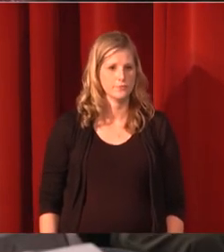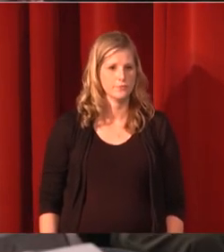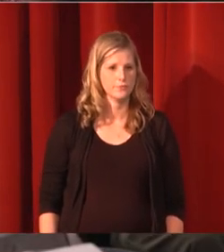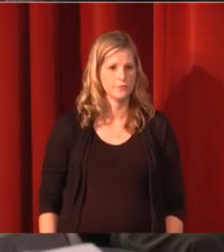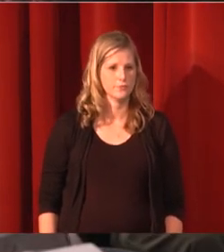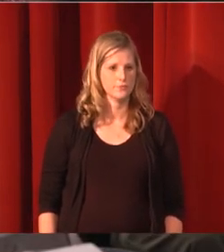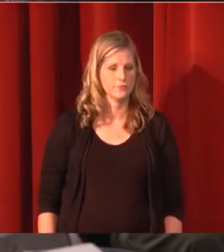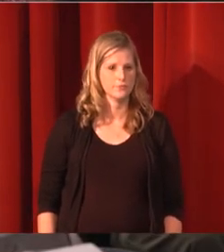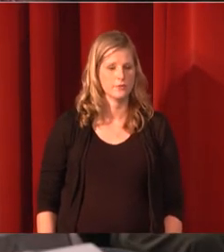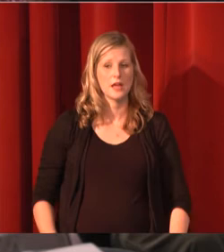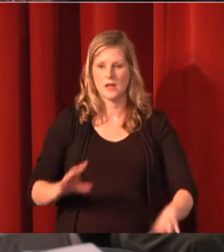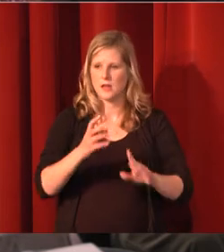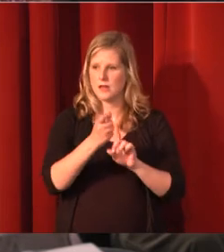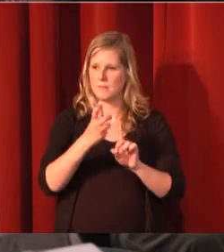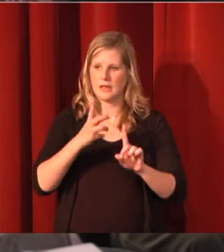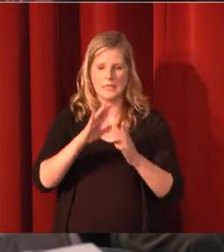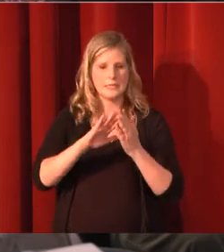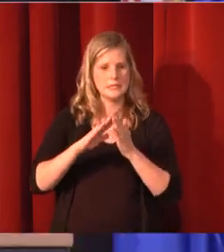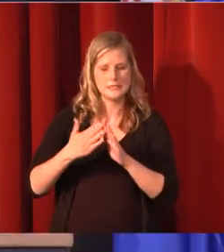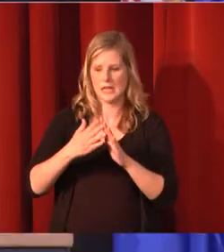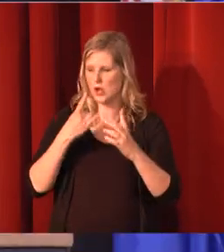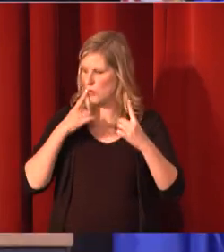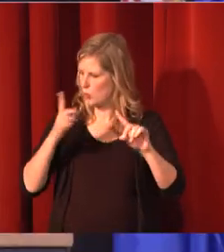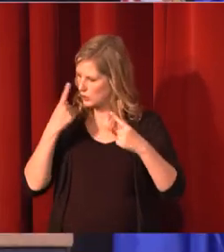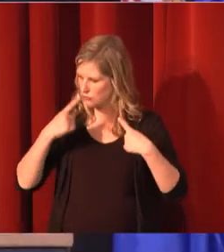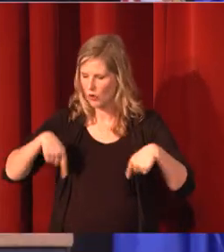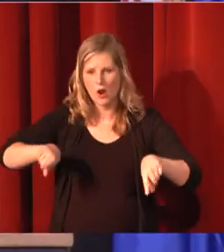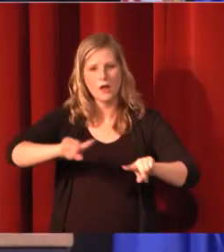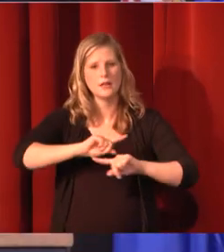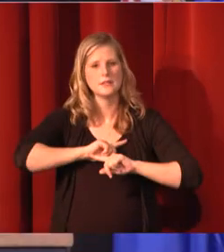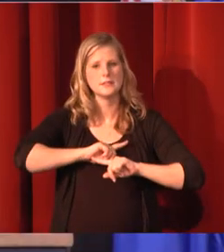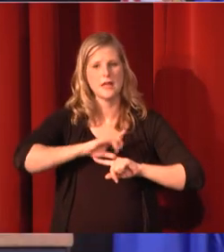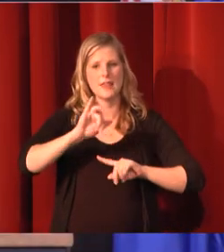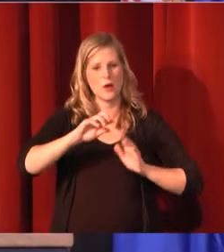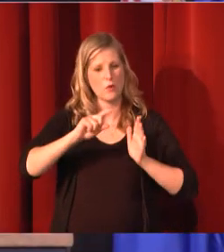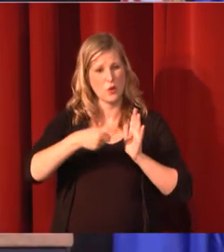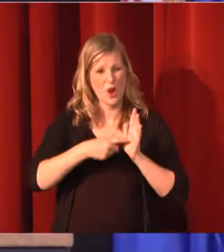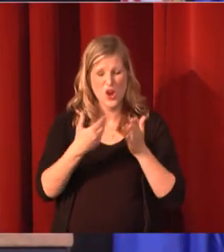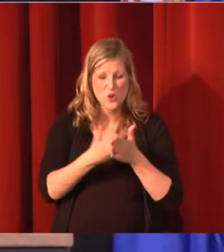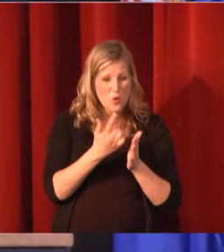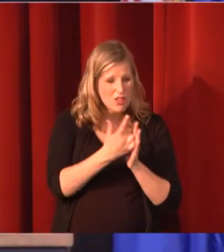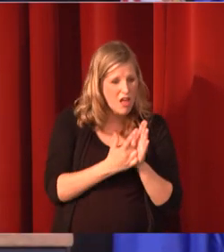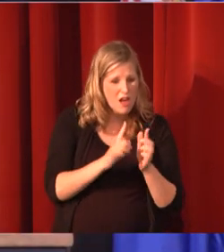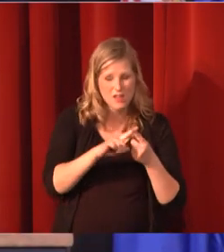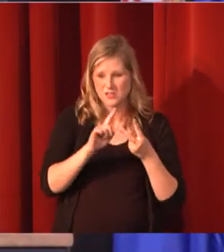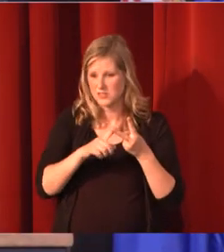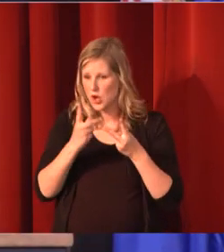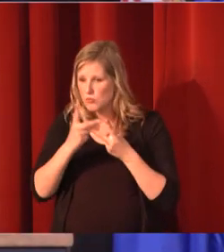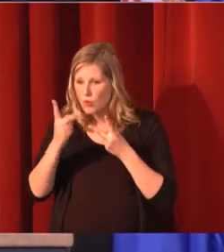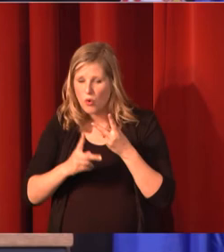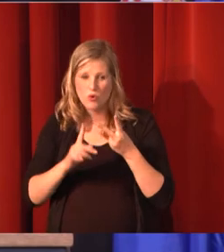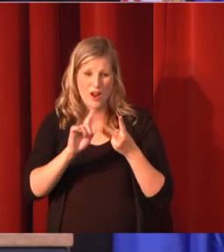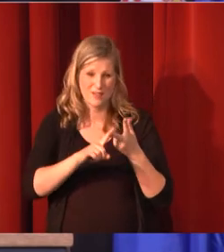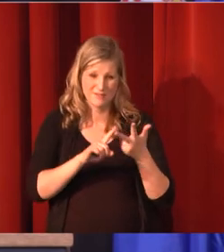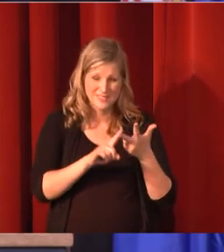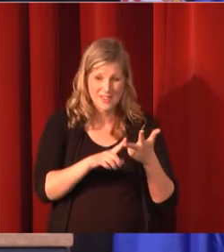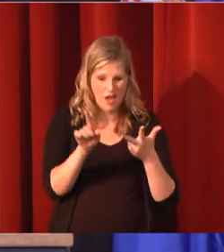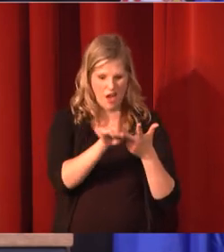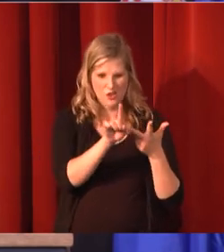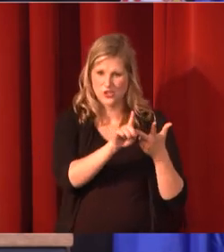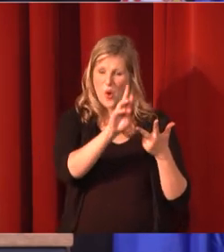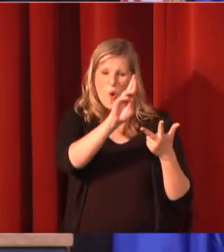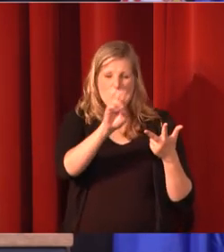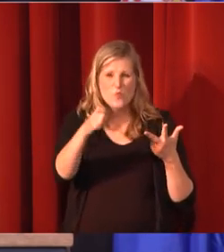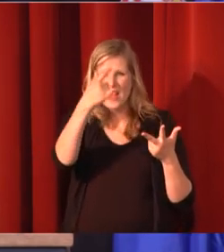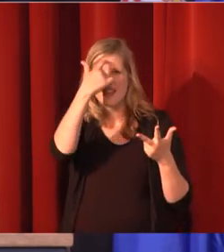building a city that works for all of us will require more than new laws and programs it will require us to completely rethink